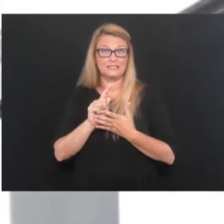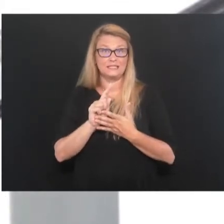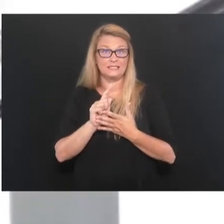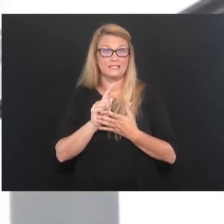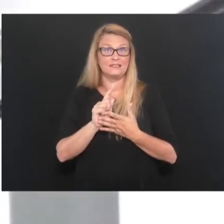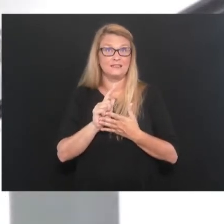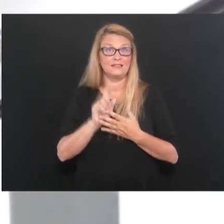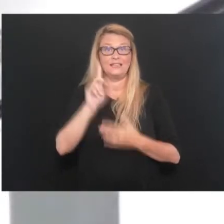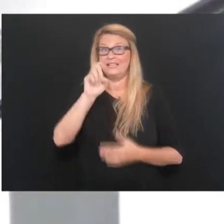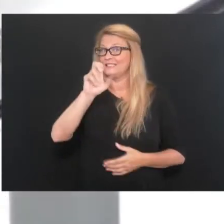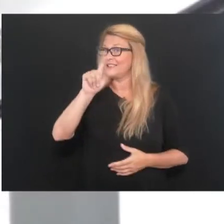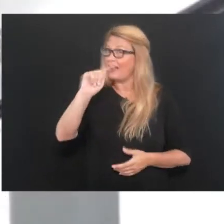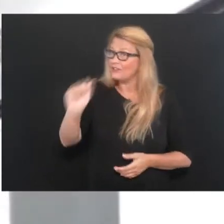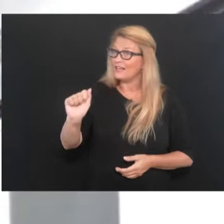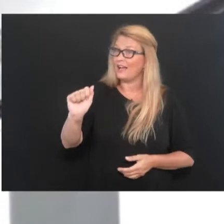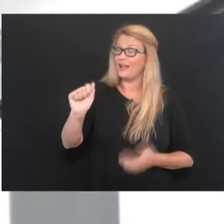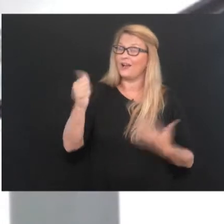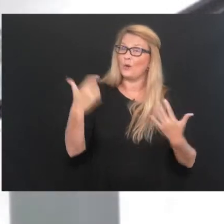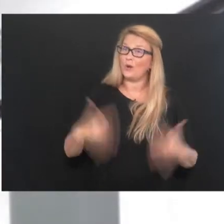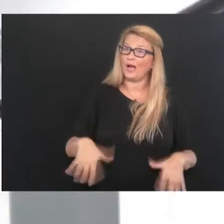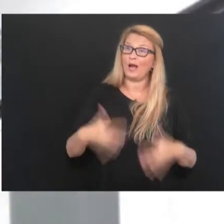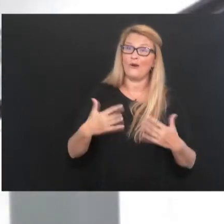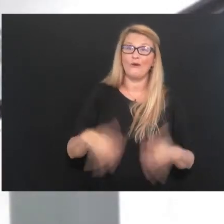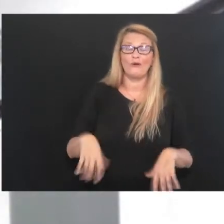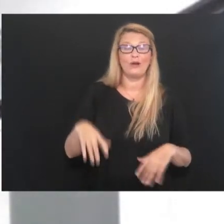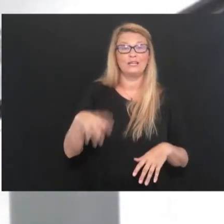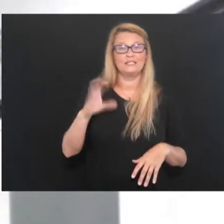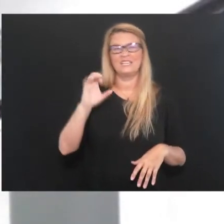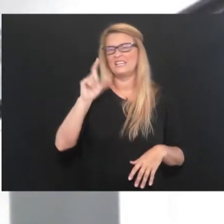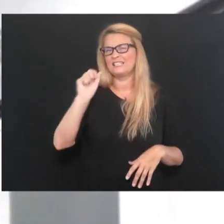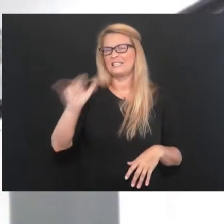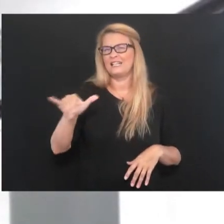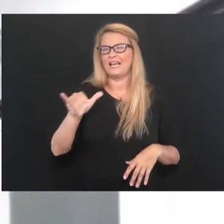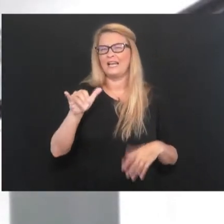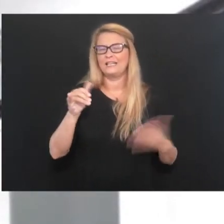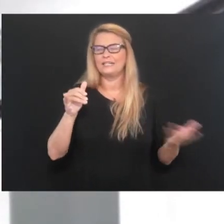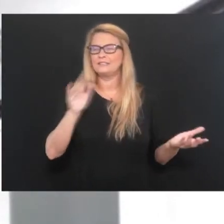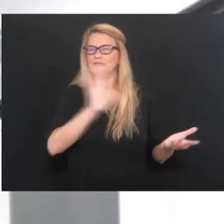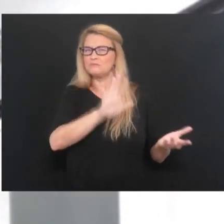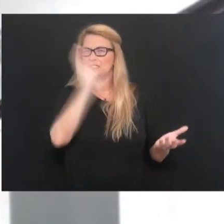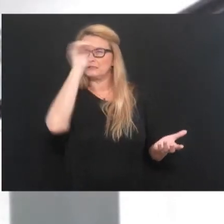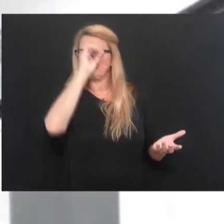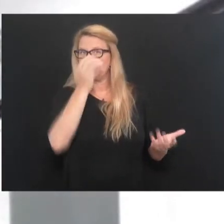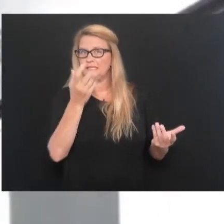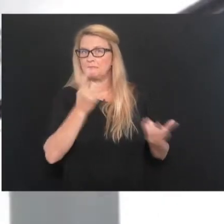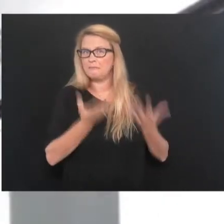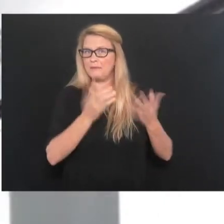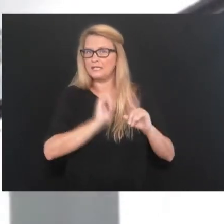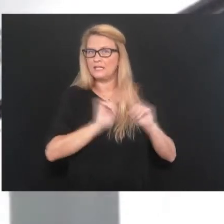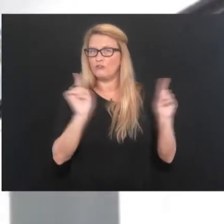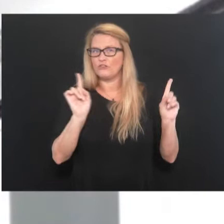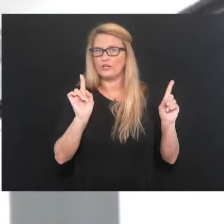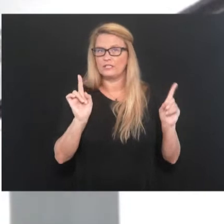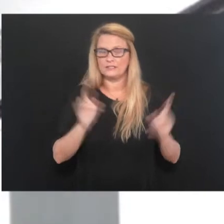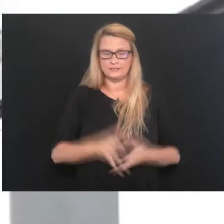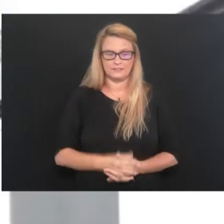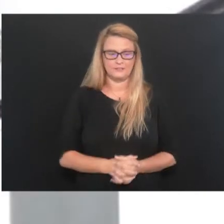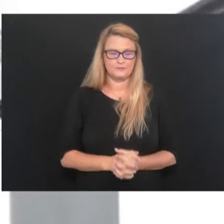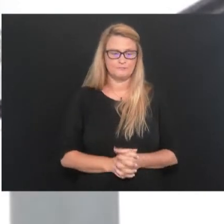it's the Delta variant. But I'll also let Clay comment on that, what he would think. But I think everything's a little shorter than what we would